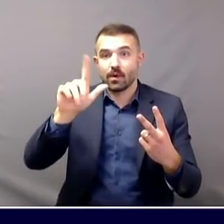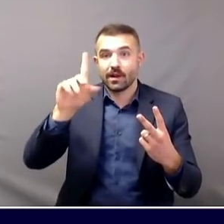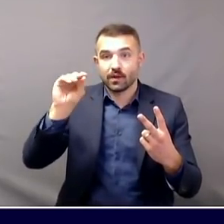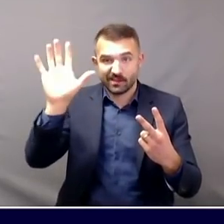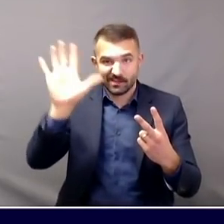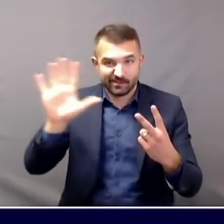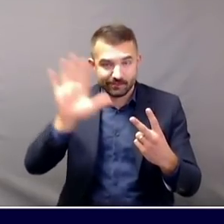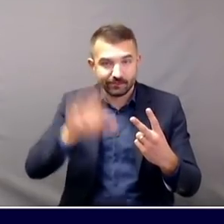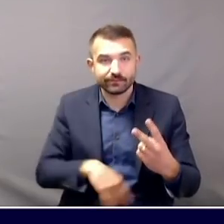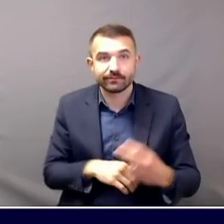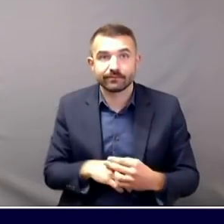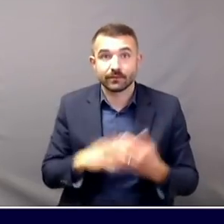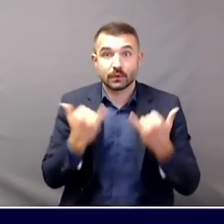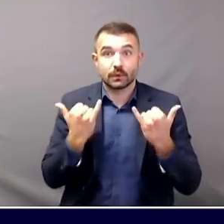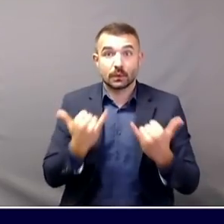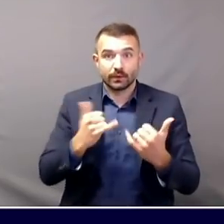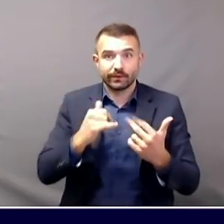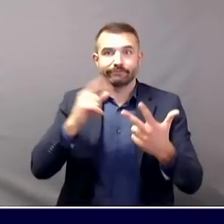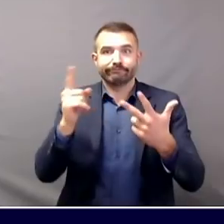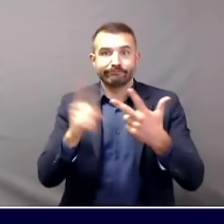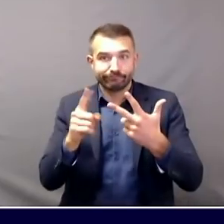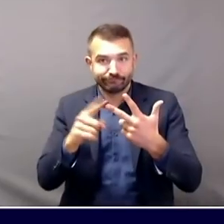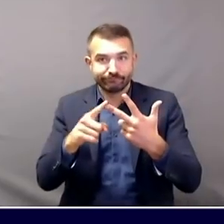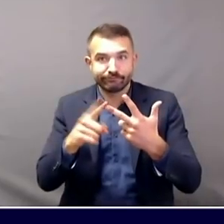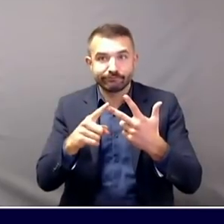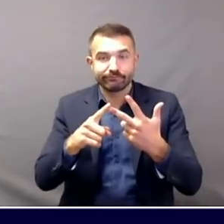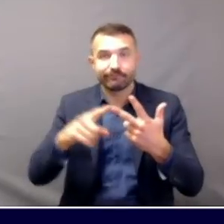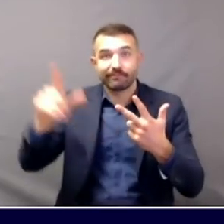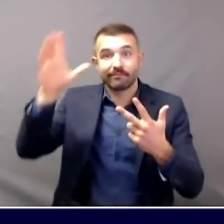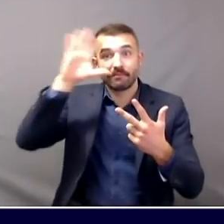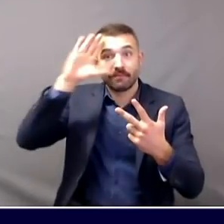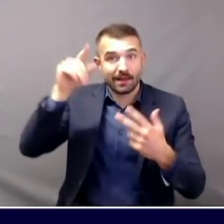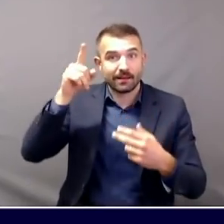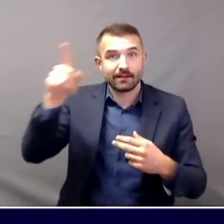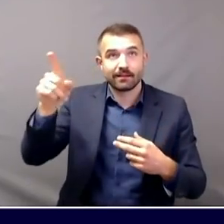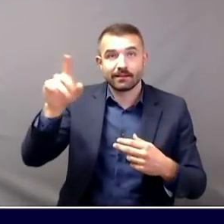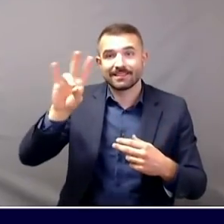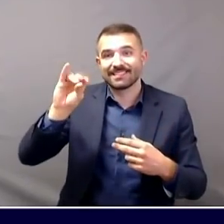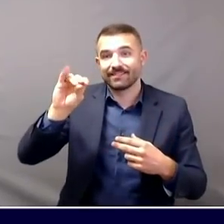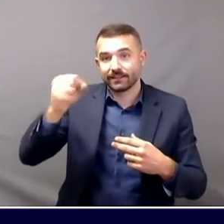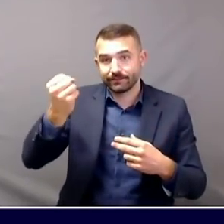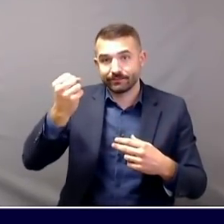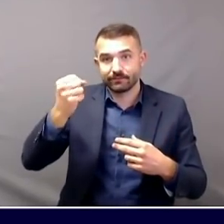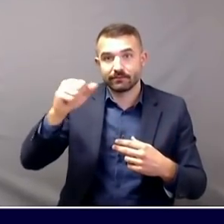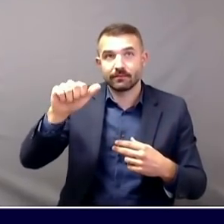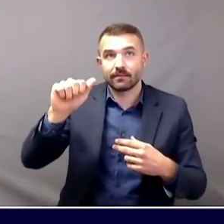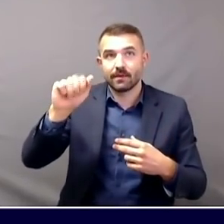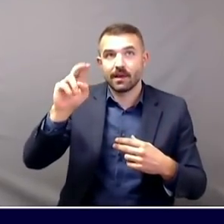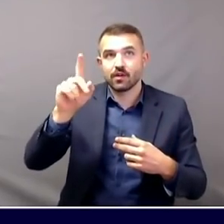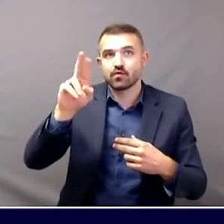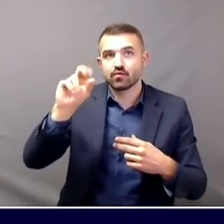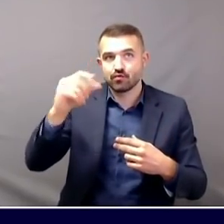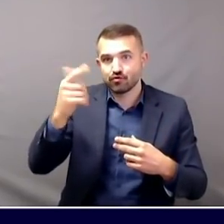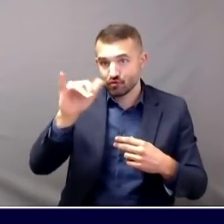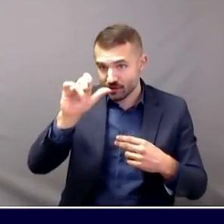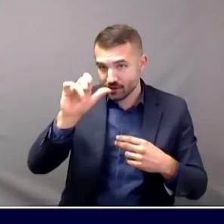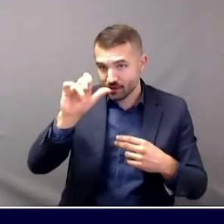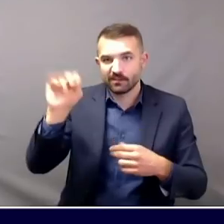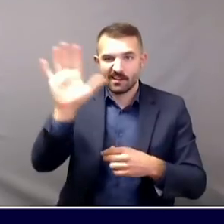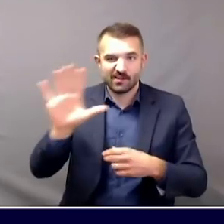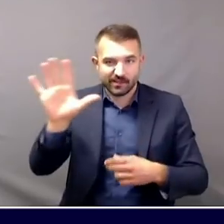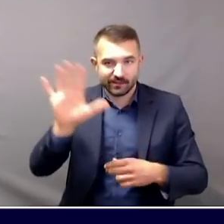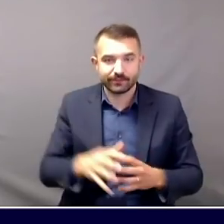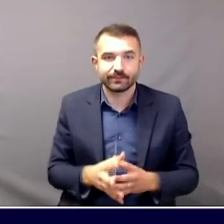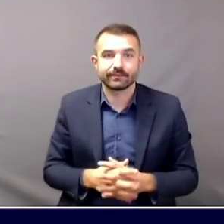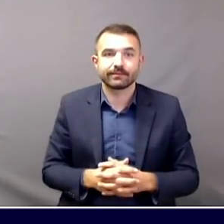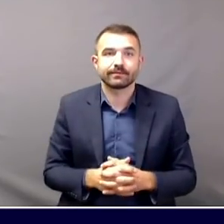death, that in a man in his 70s from Androscoggin County. These 3 deaths collectively mark the